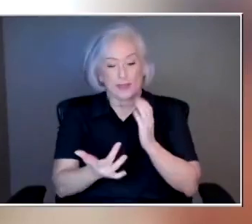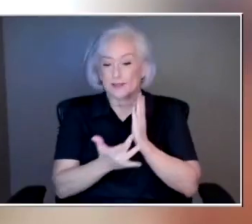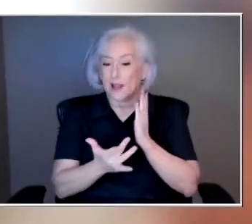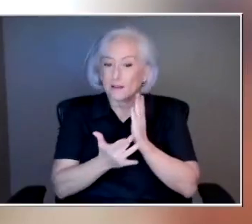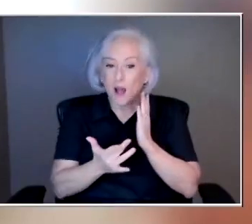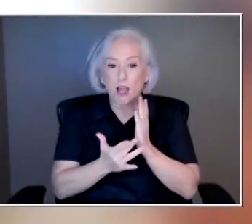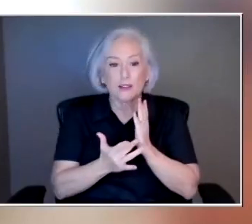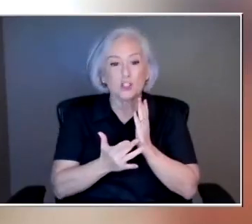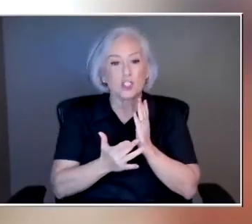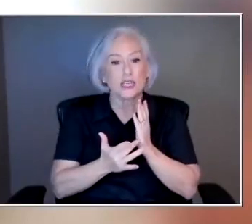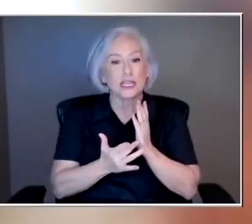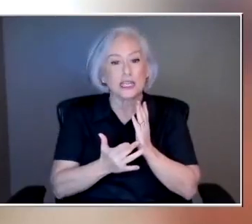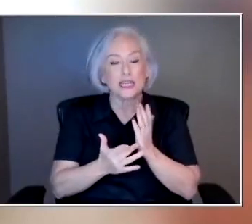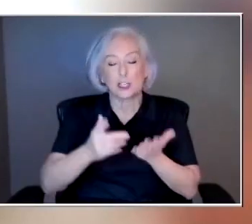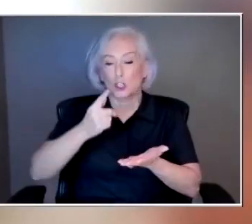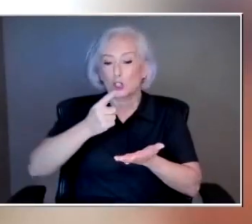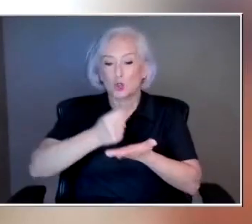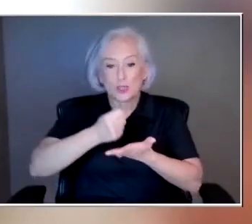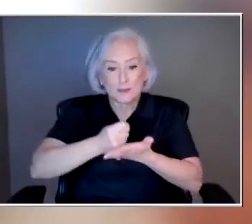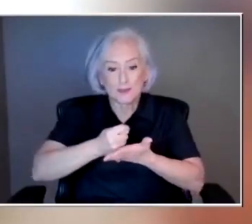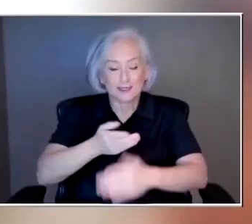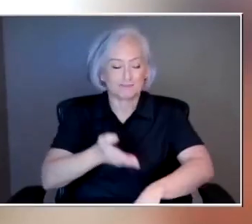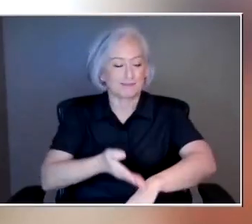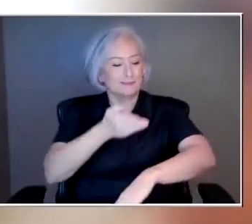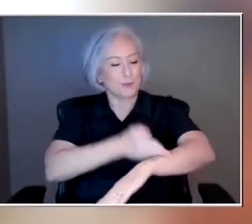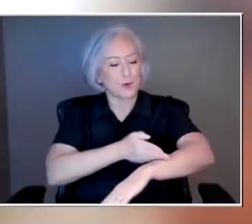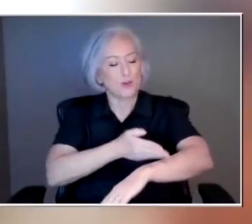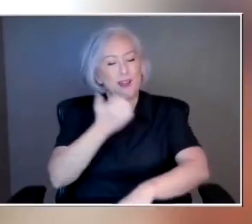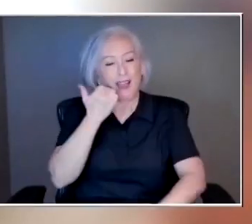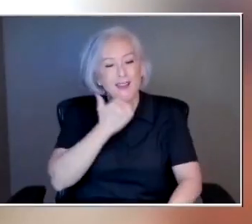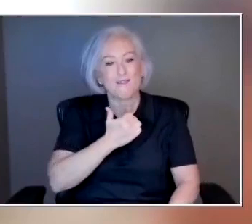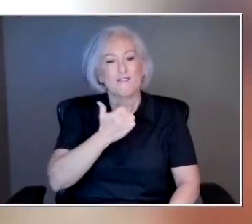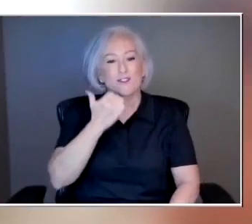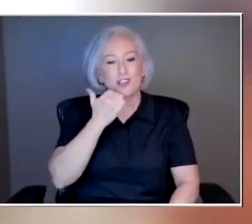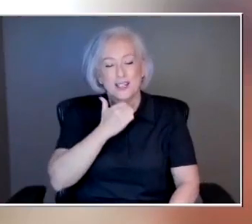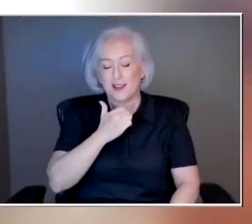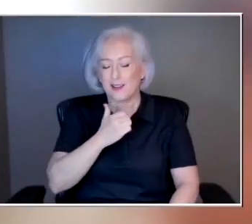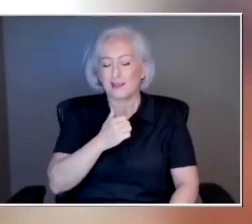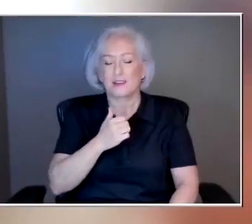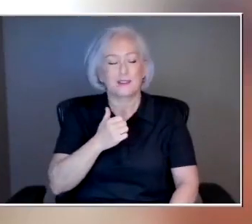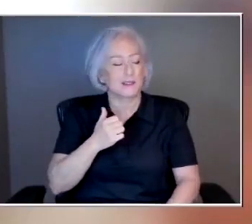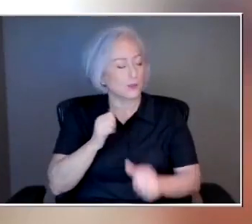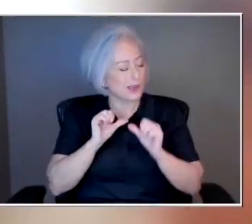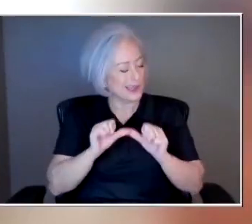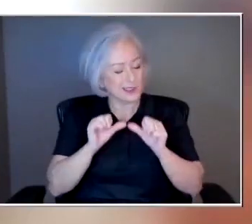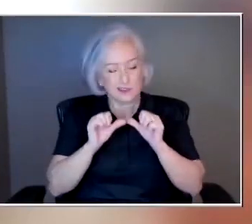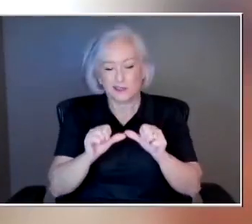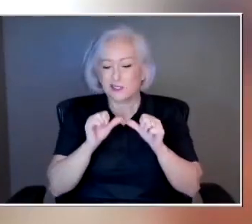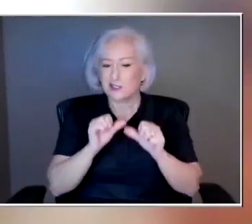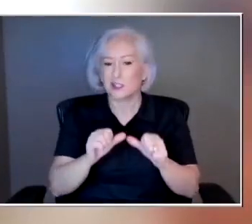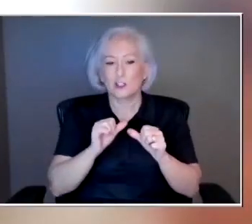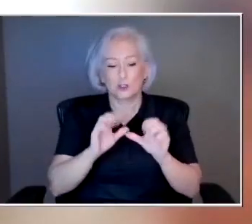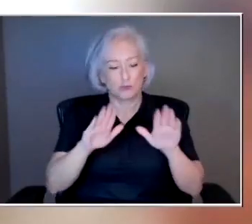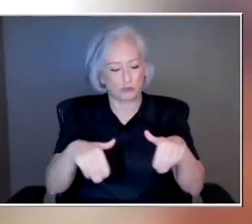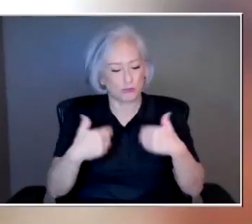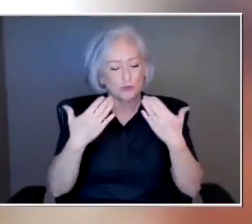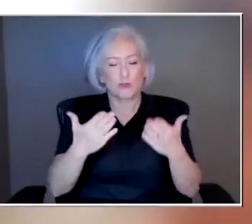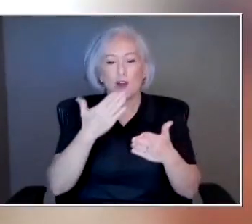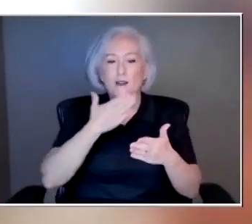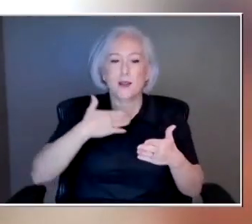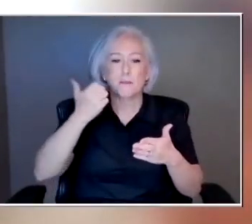advance every day. So we get better and better at providing better care with